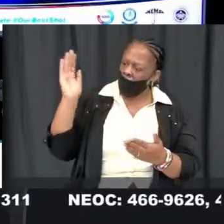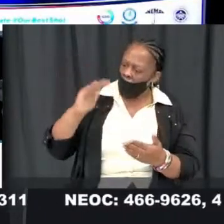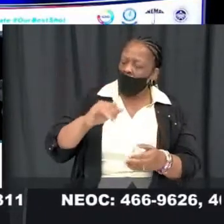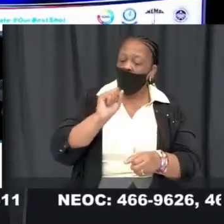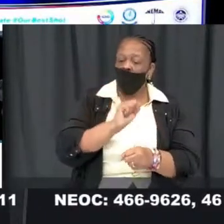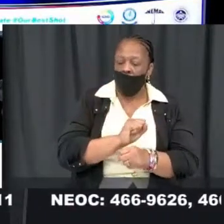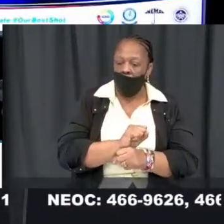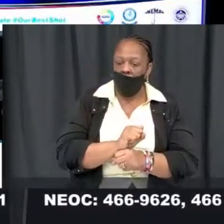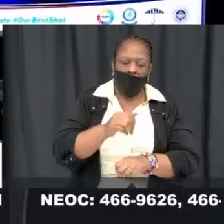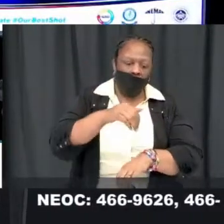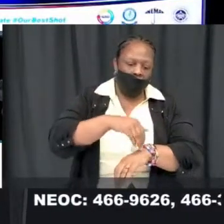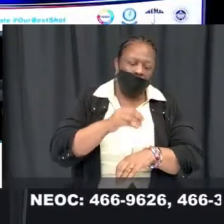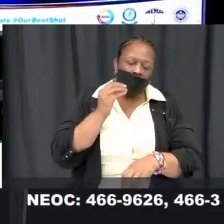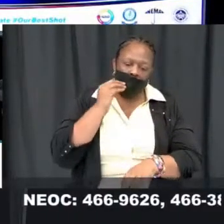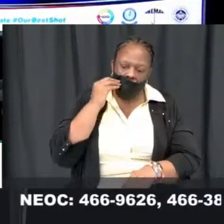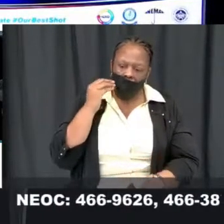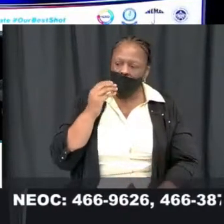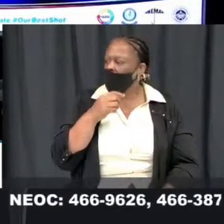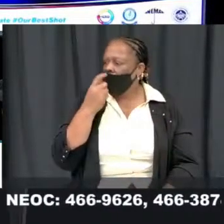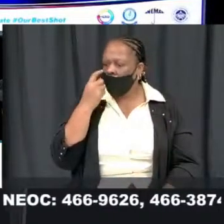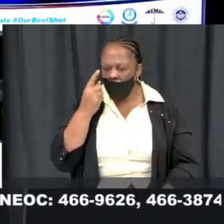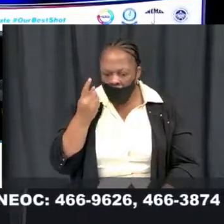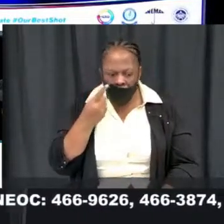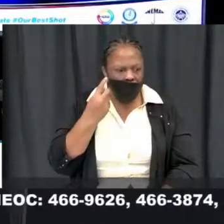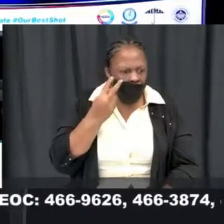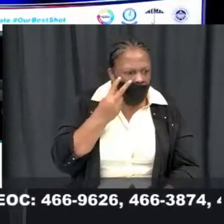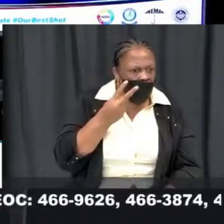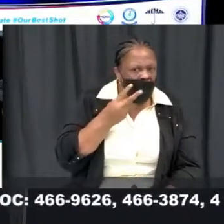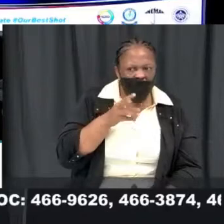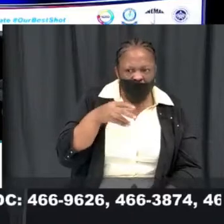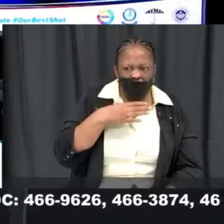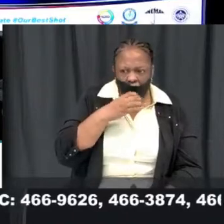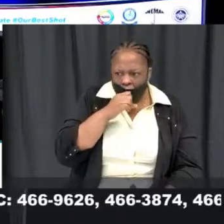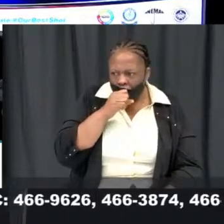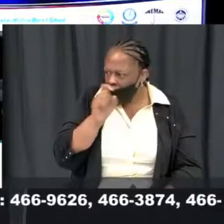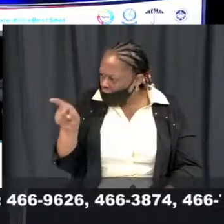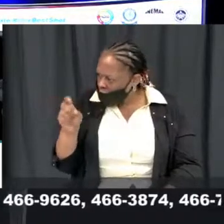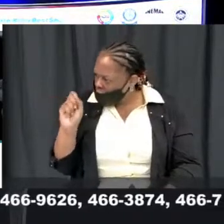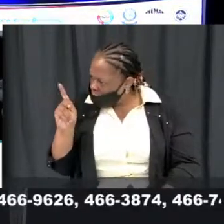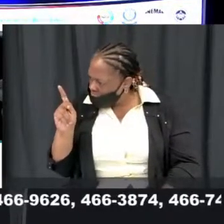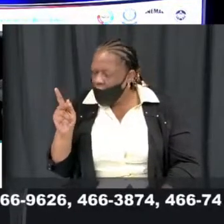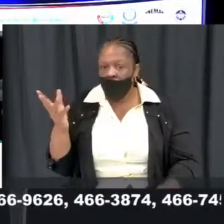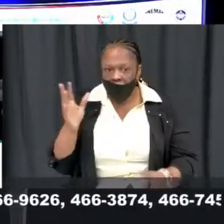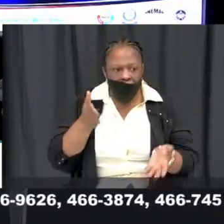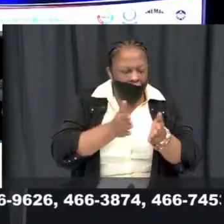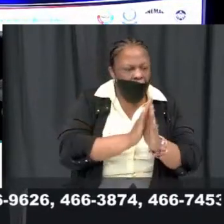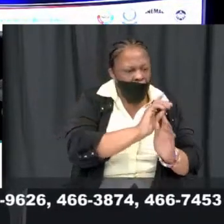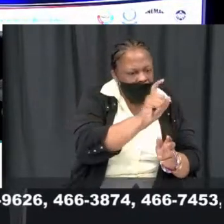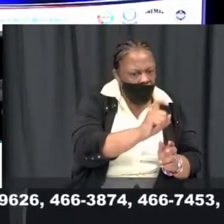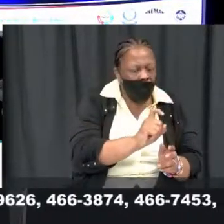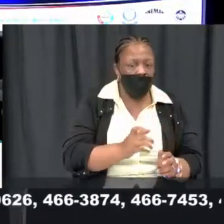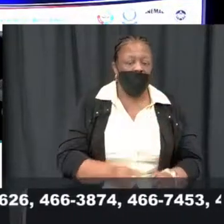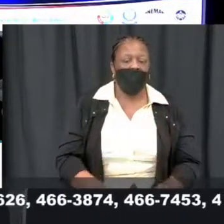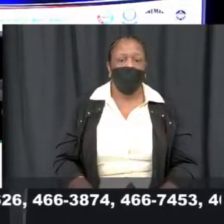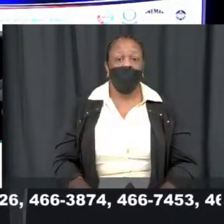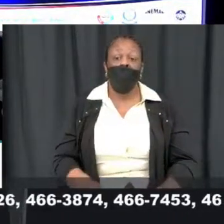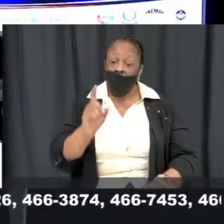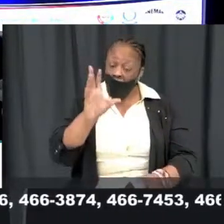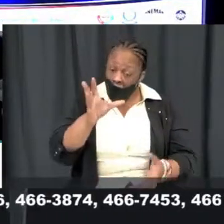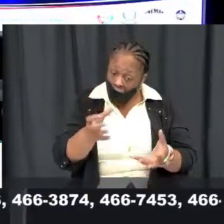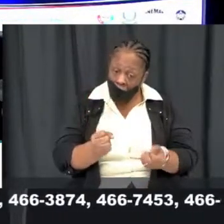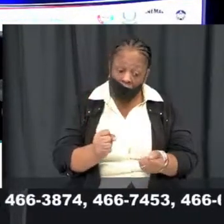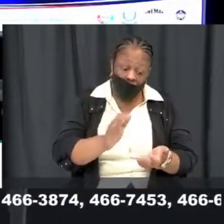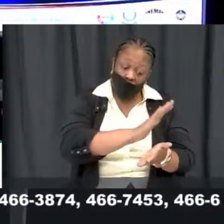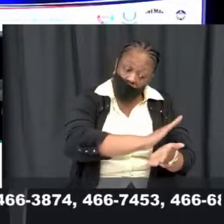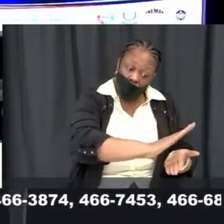when at work, somehow just keeping a check on persons. We need you to make sure you're sanitizing high-touch surfaces. We